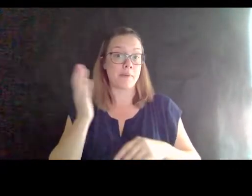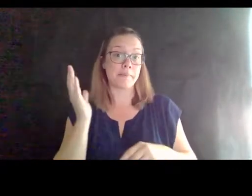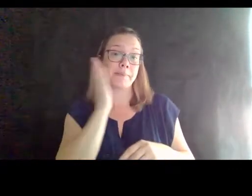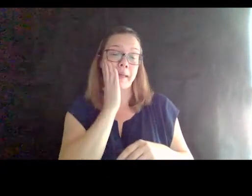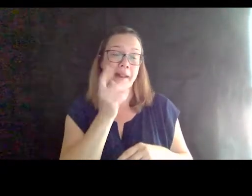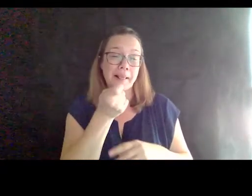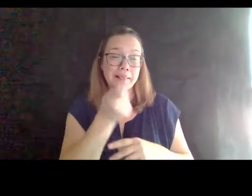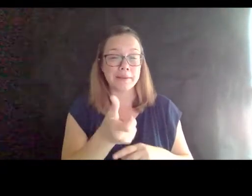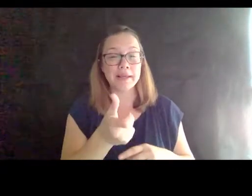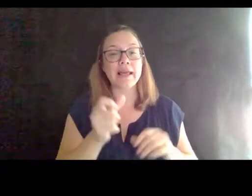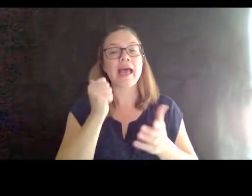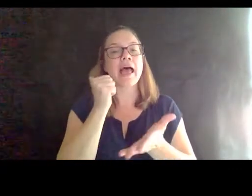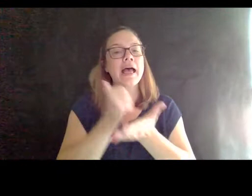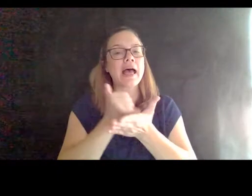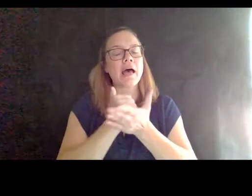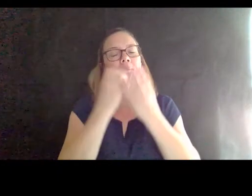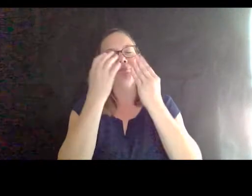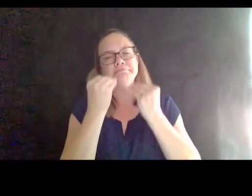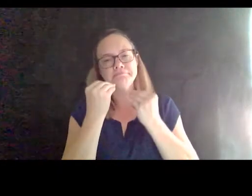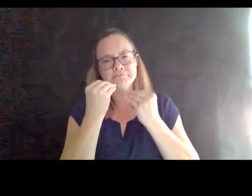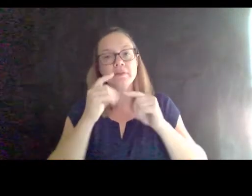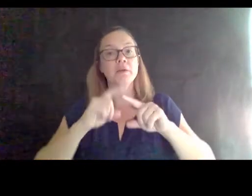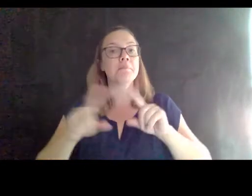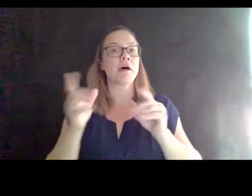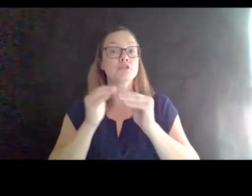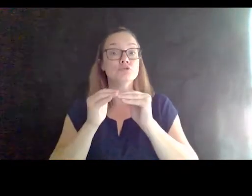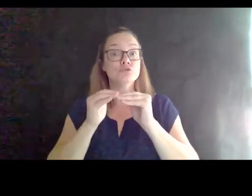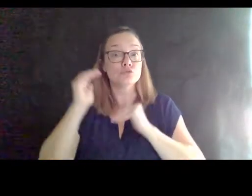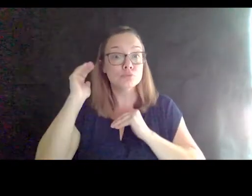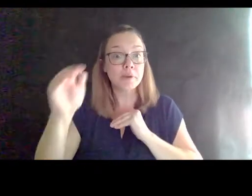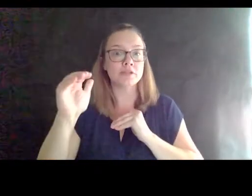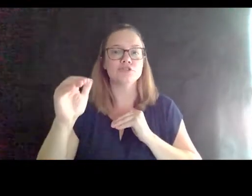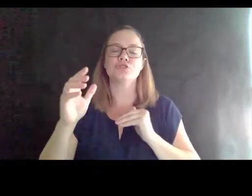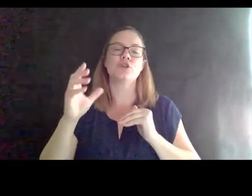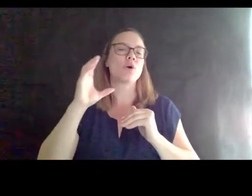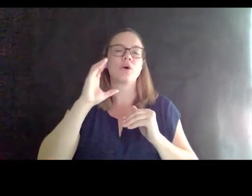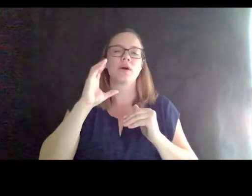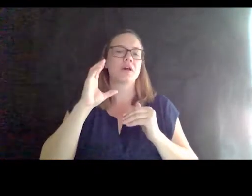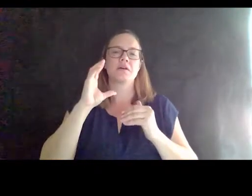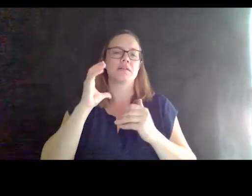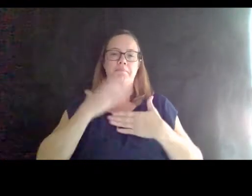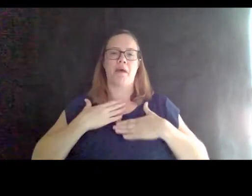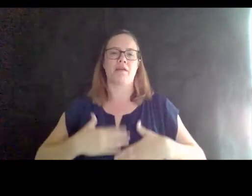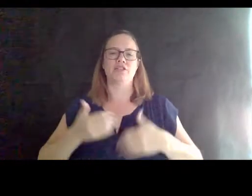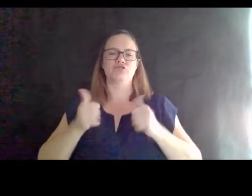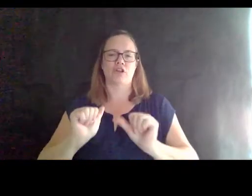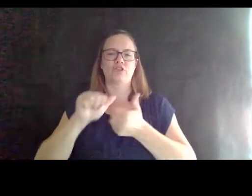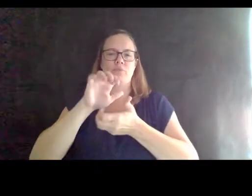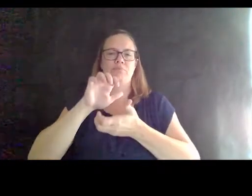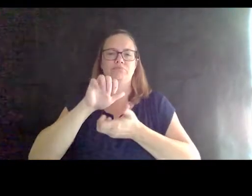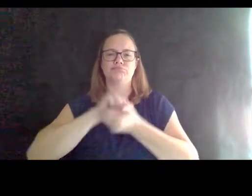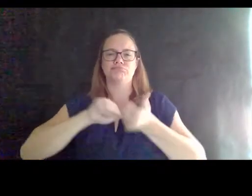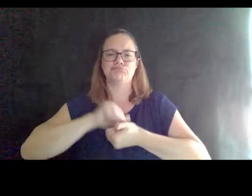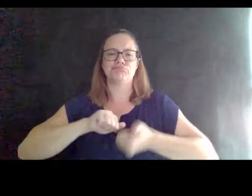can disrupt sleep in the second half of the night as the body begins to process the alcohol.